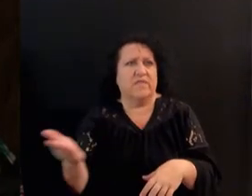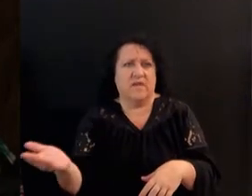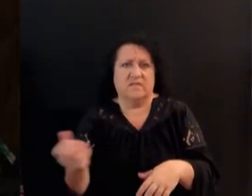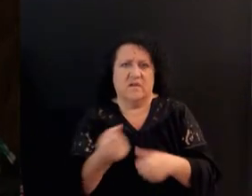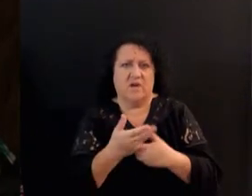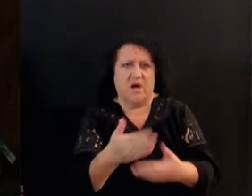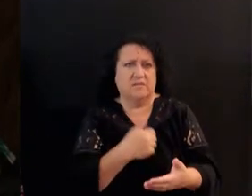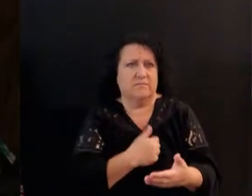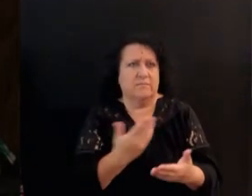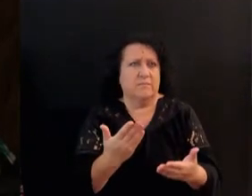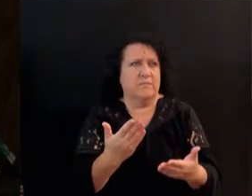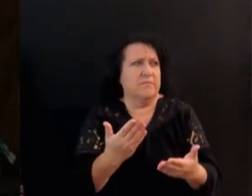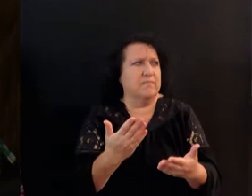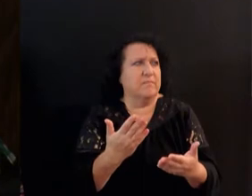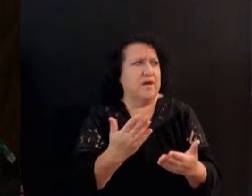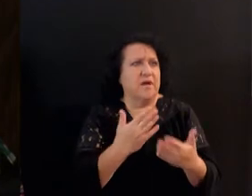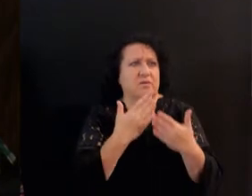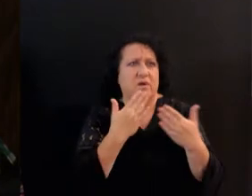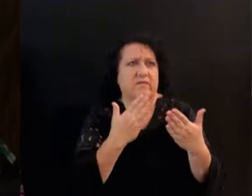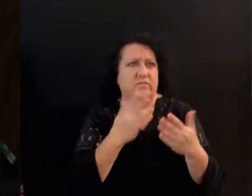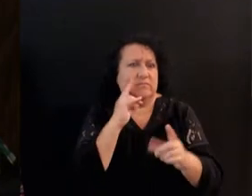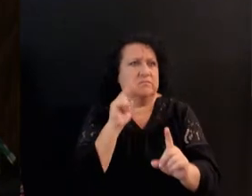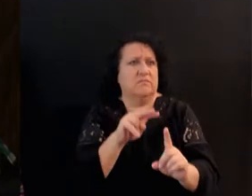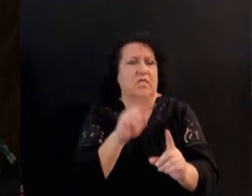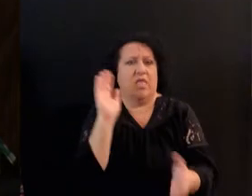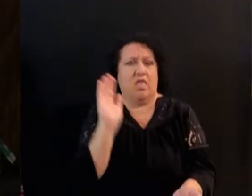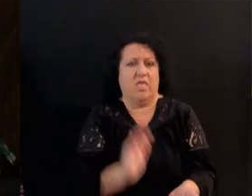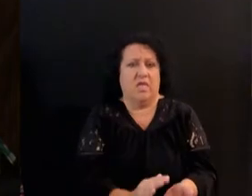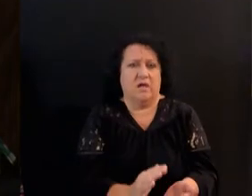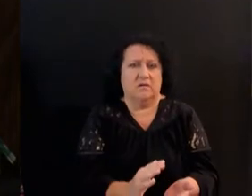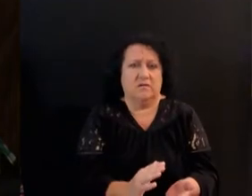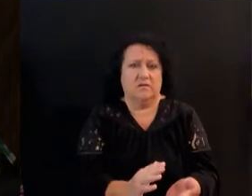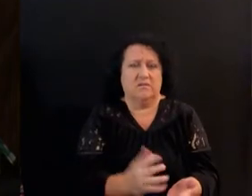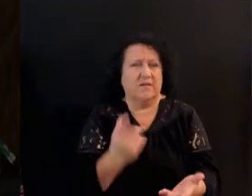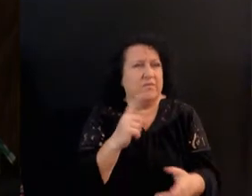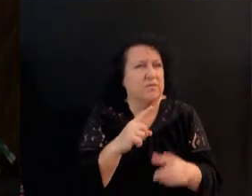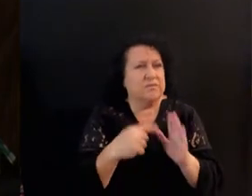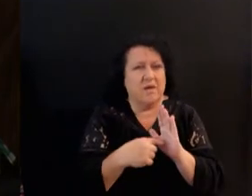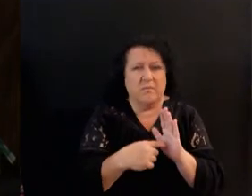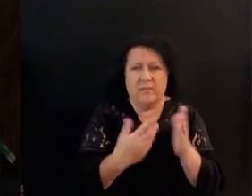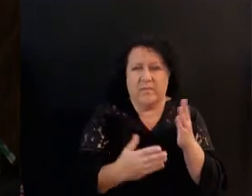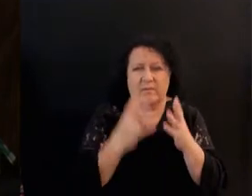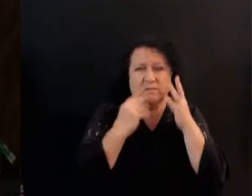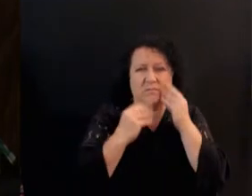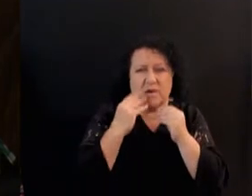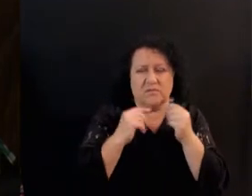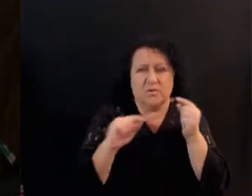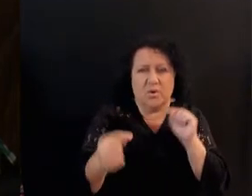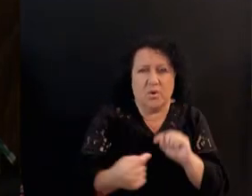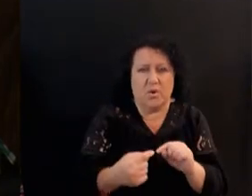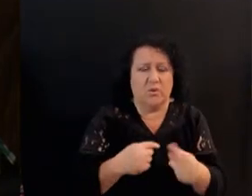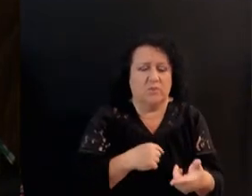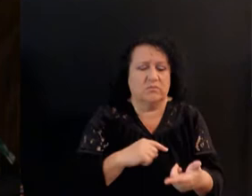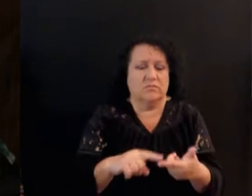in a moment, because what about when we've been hurt? We've been abused.